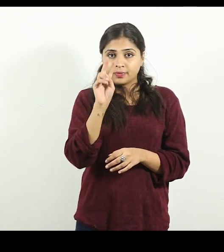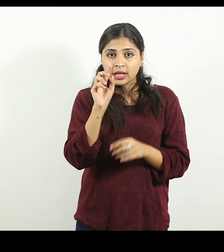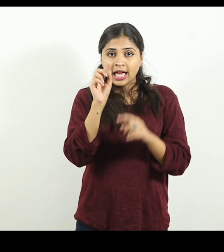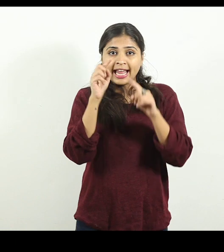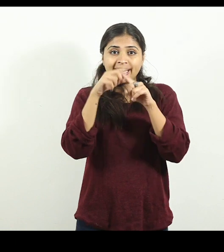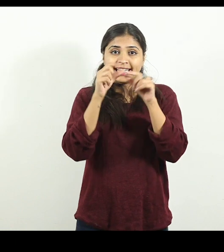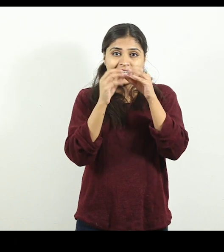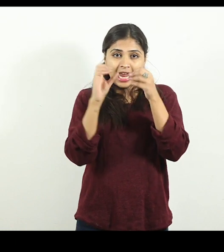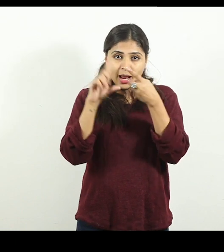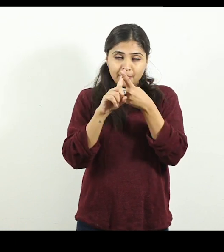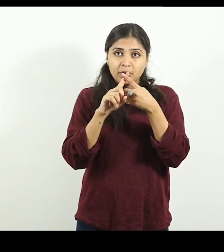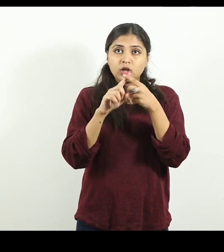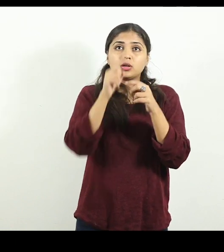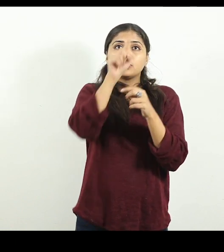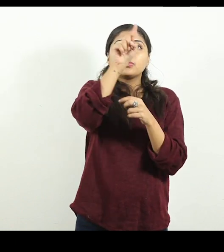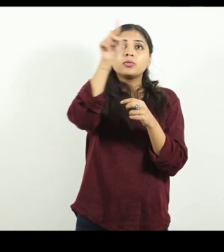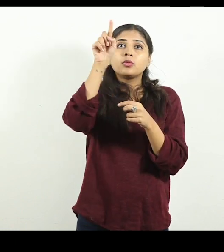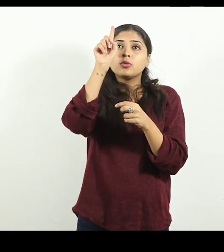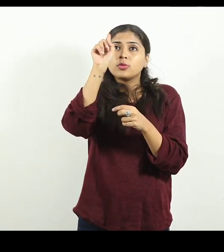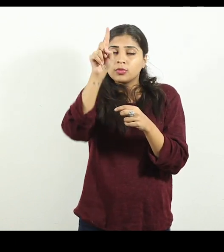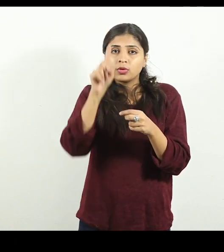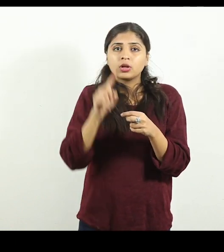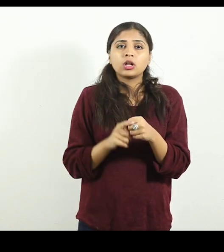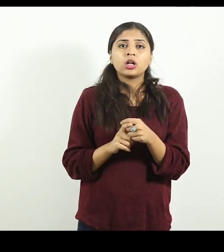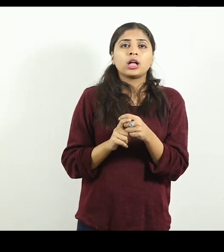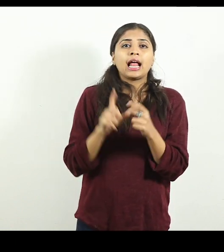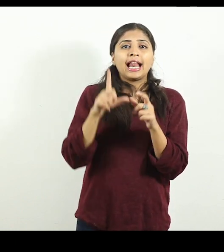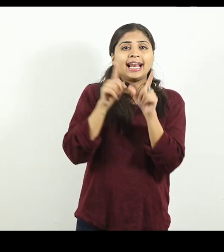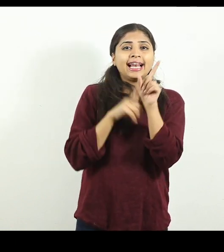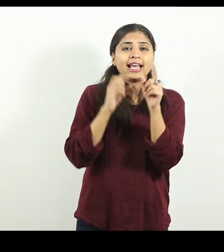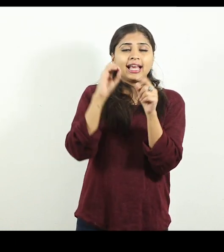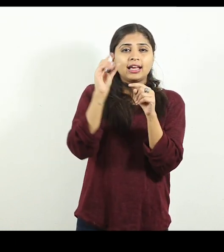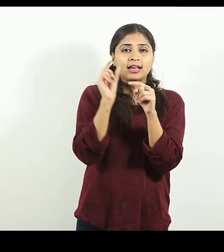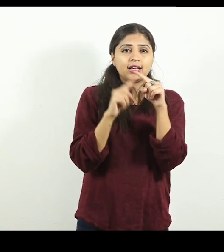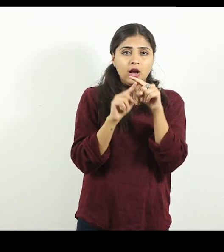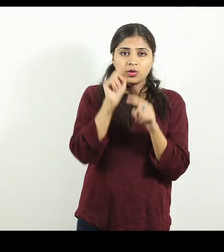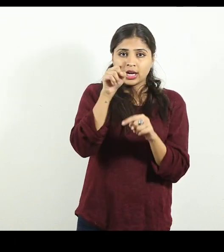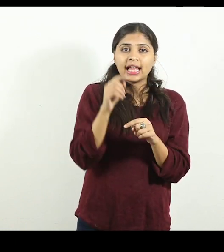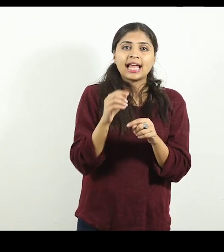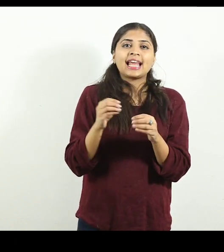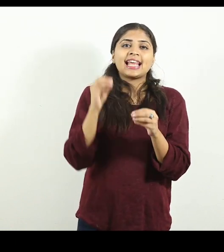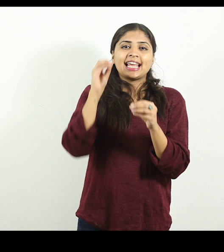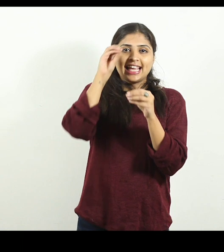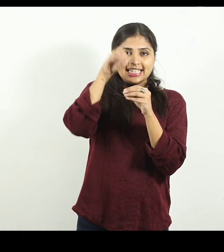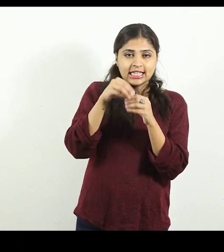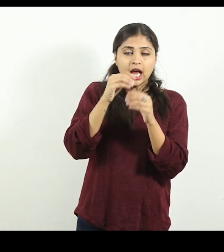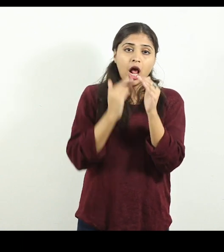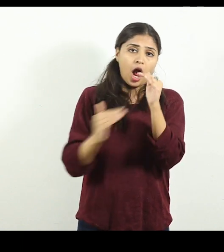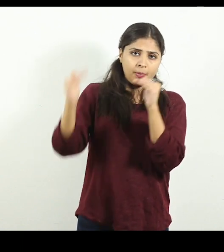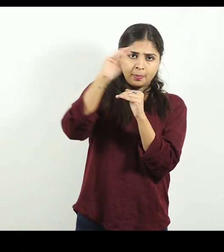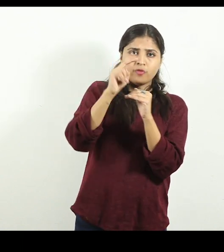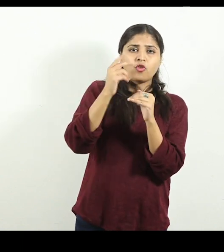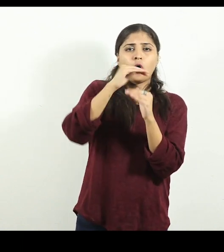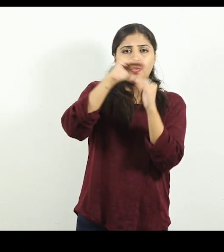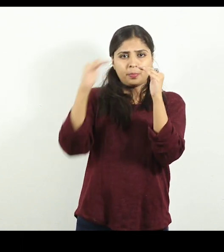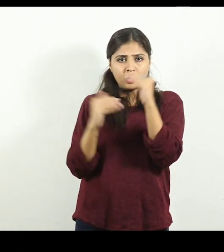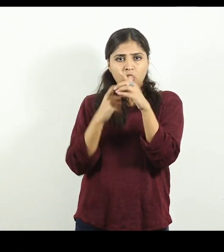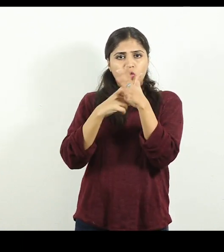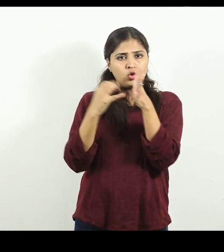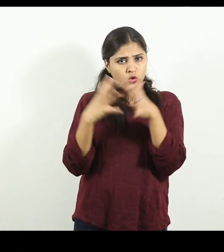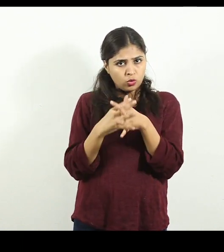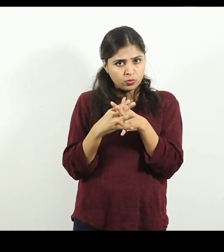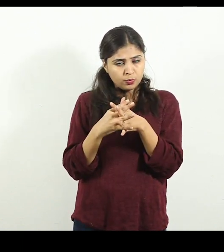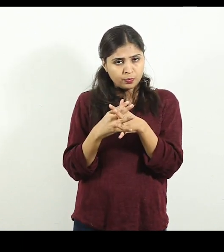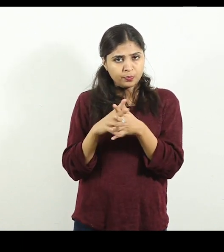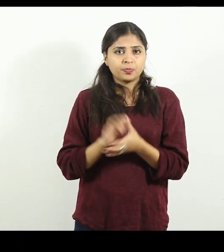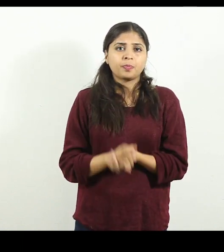Under Table Tools, go to the Layout tab. Click on Insert above and Insert or Insert below to add row.